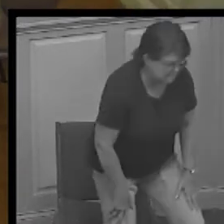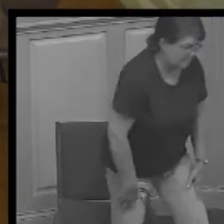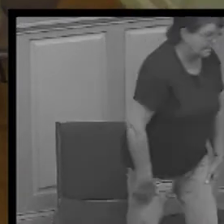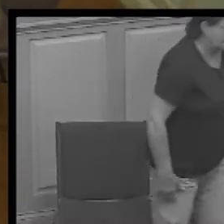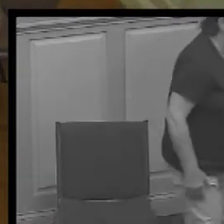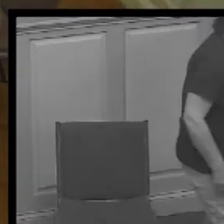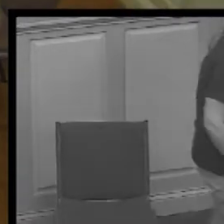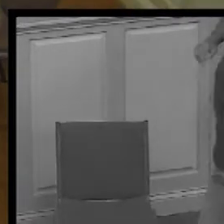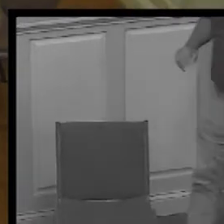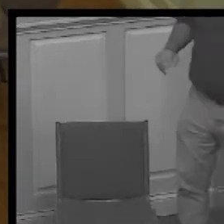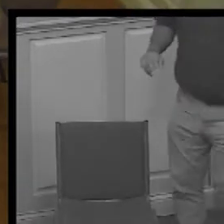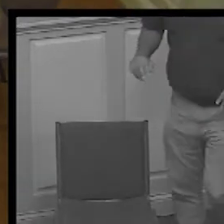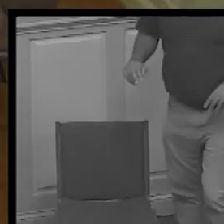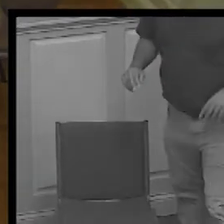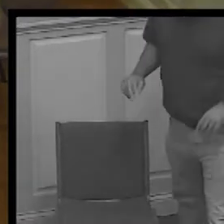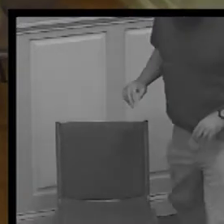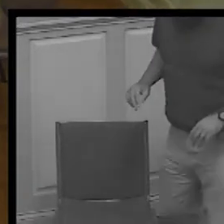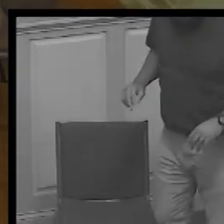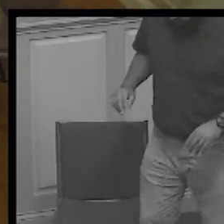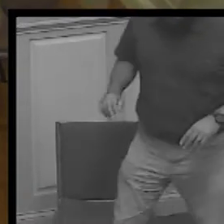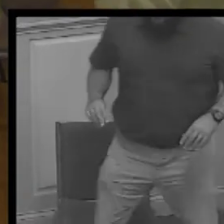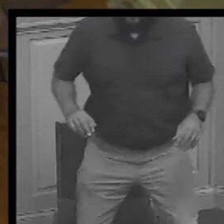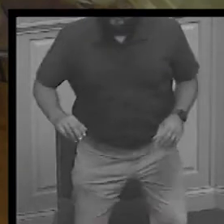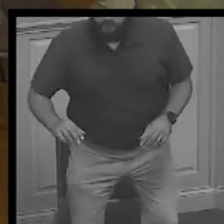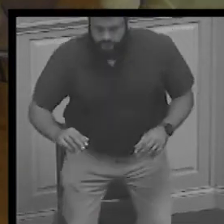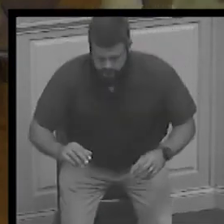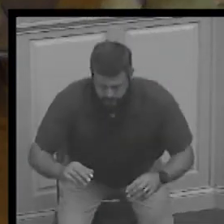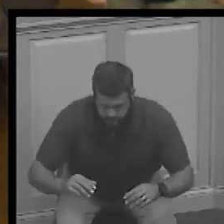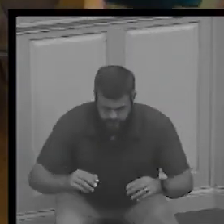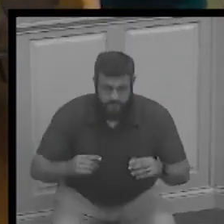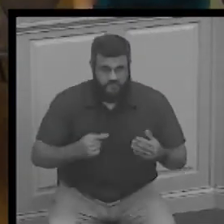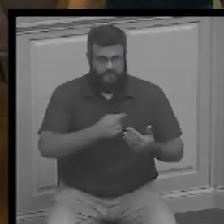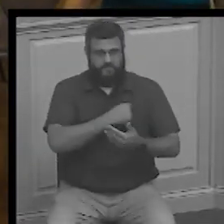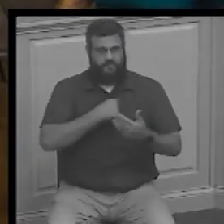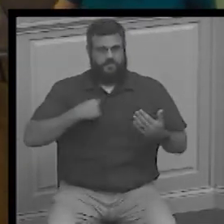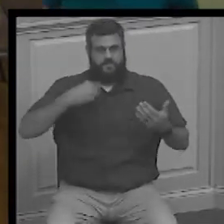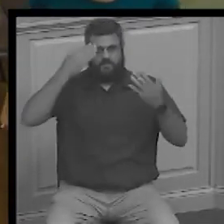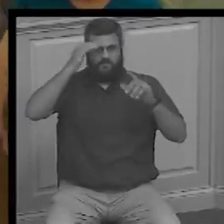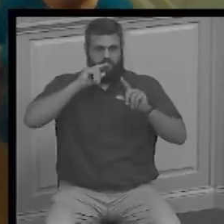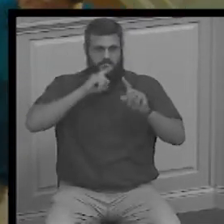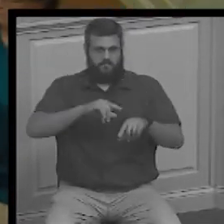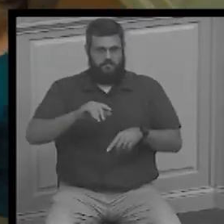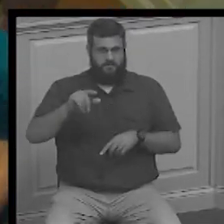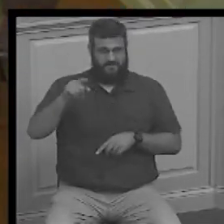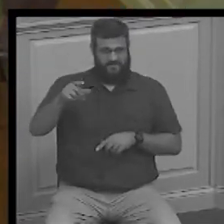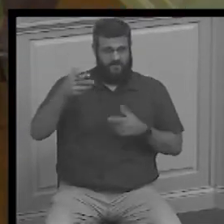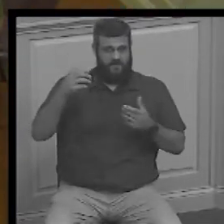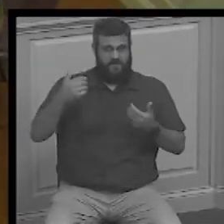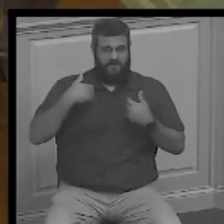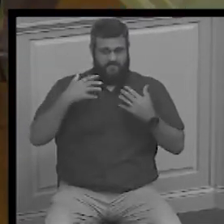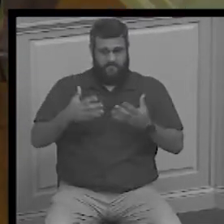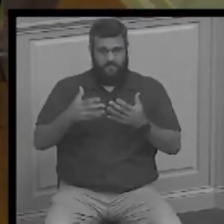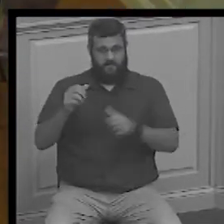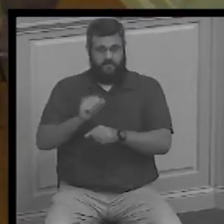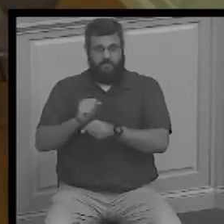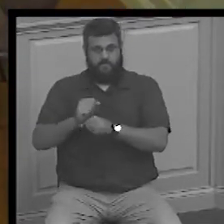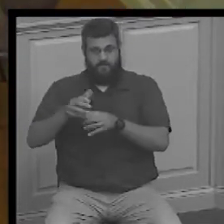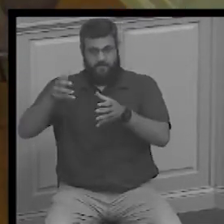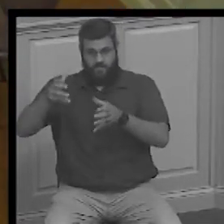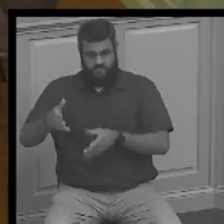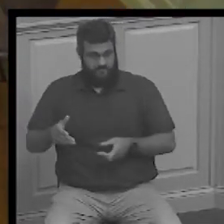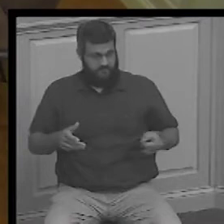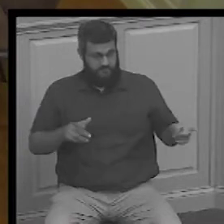know what the answer is, because, and she's already got a lot on her plate. I Or think. training someone in P and Z. Yeah,